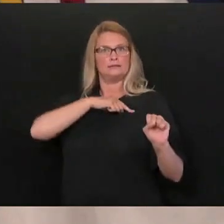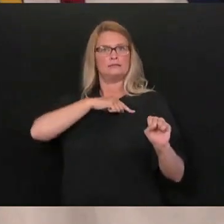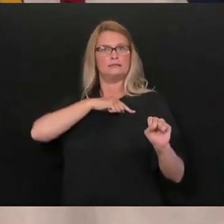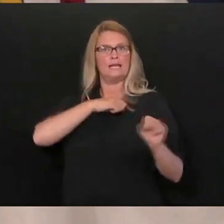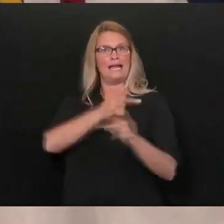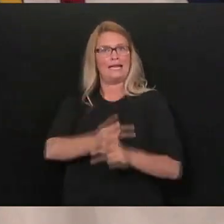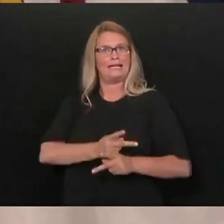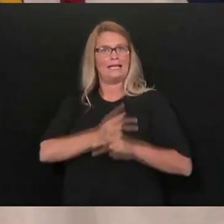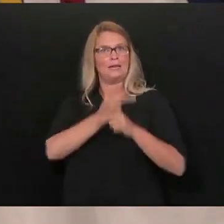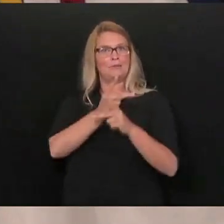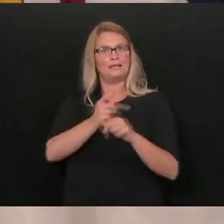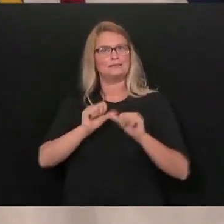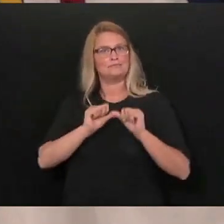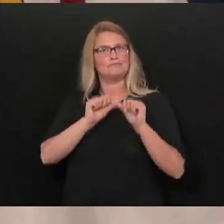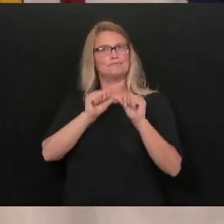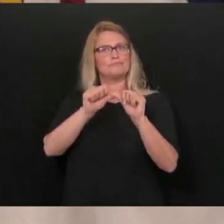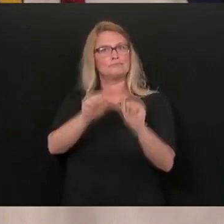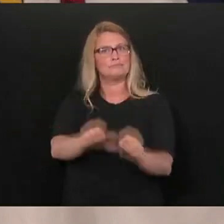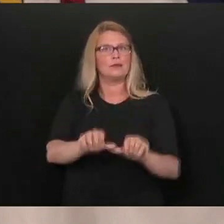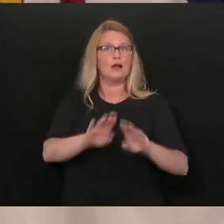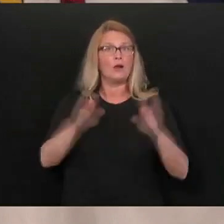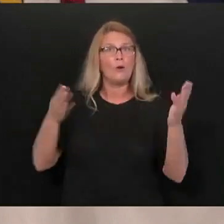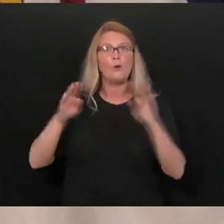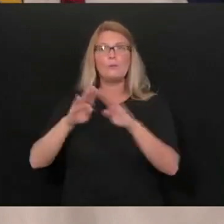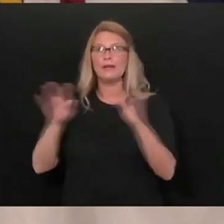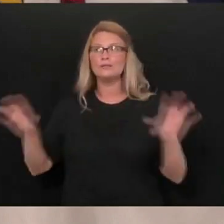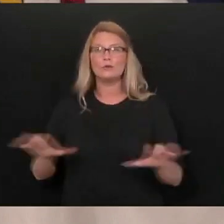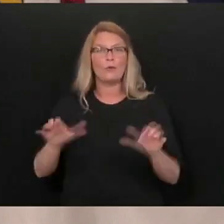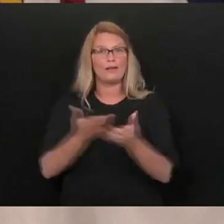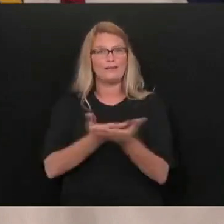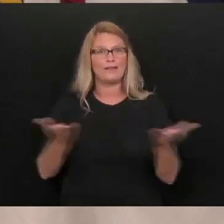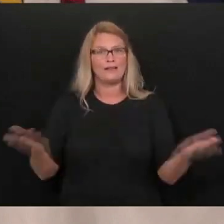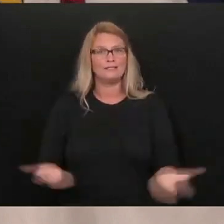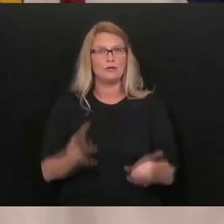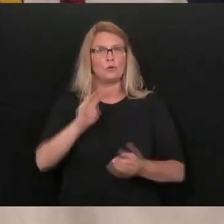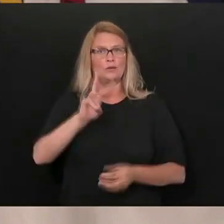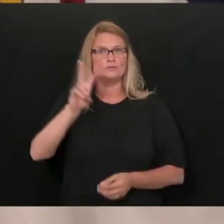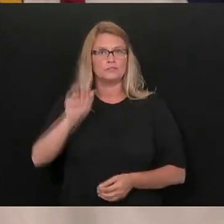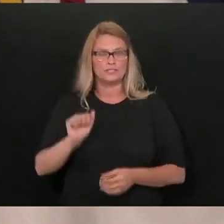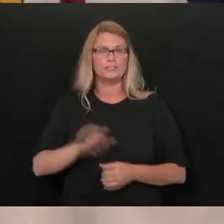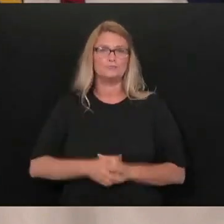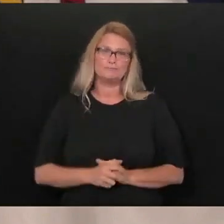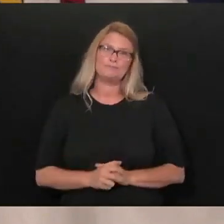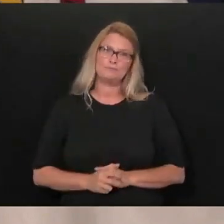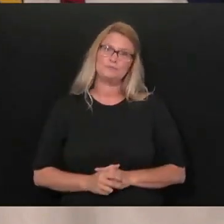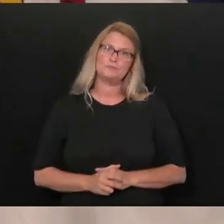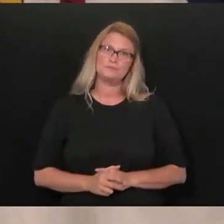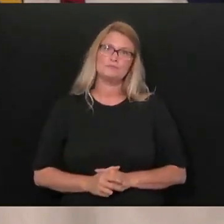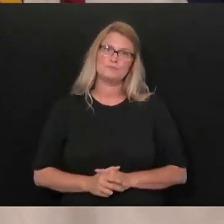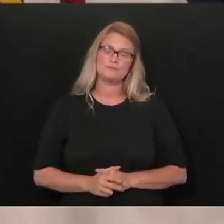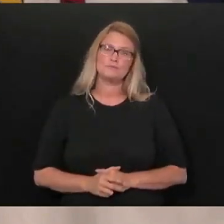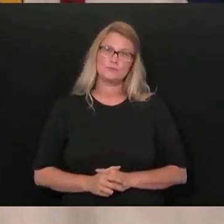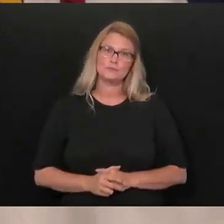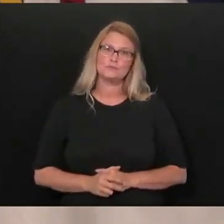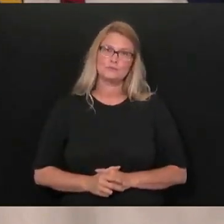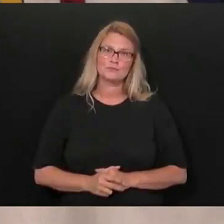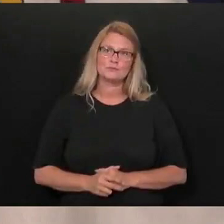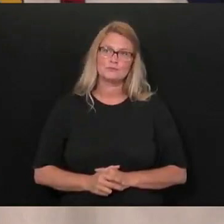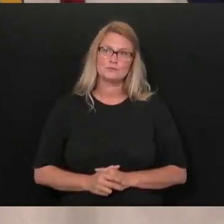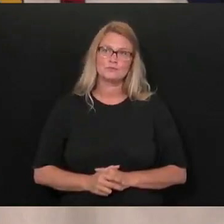be able to do all the things that we're doing today in West Virginia. For all practical purposes,